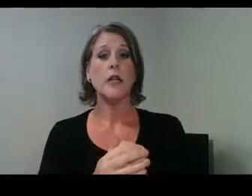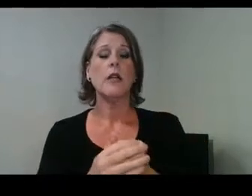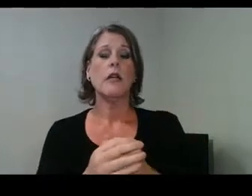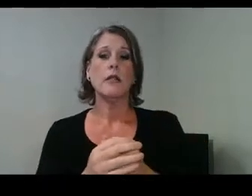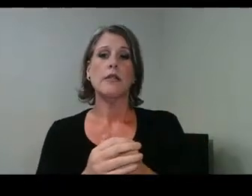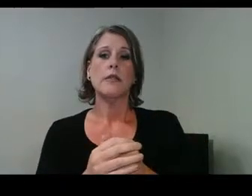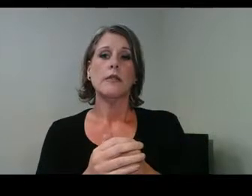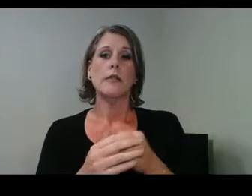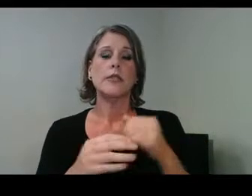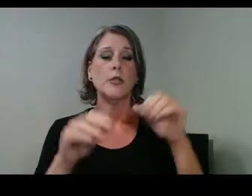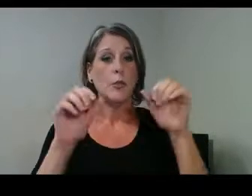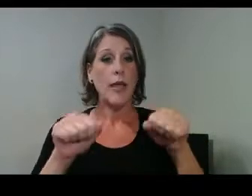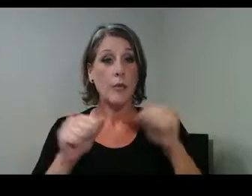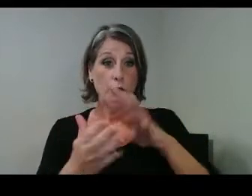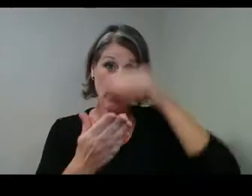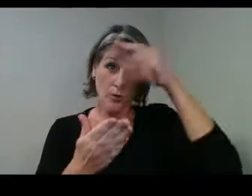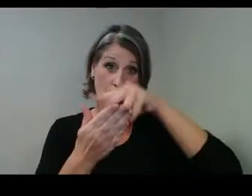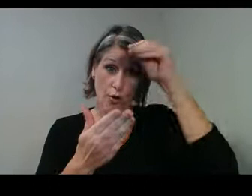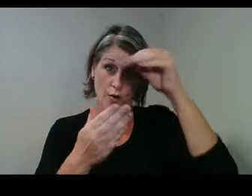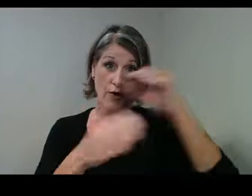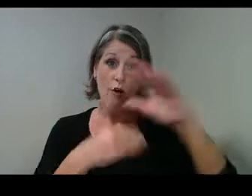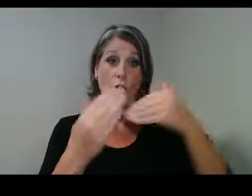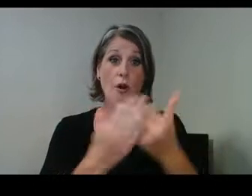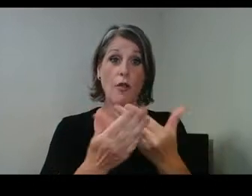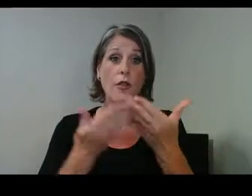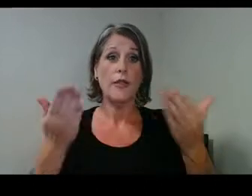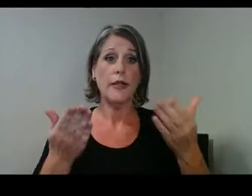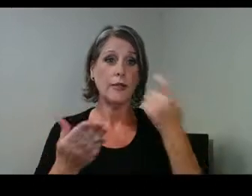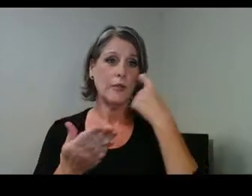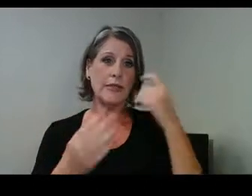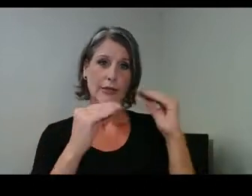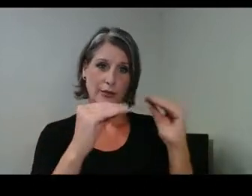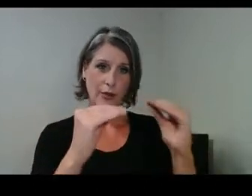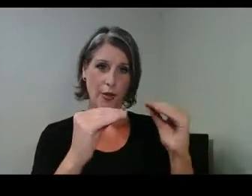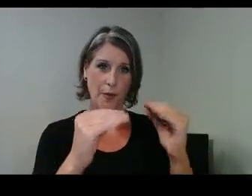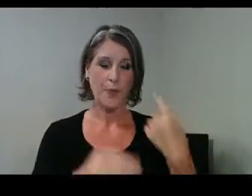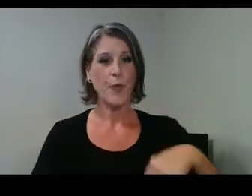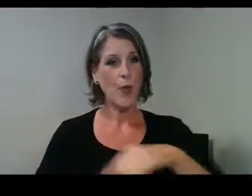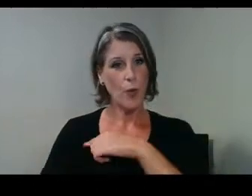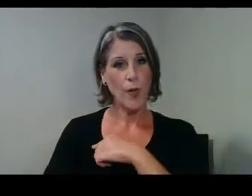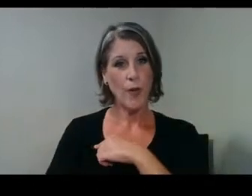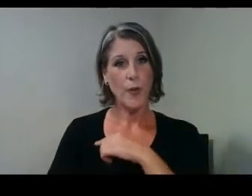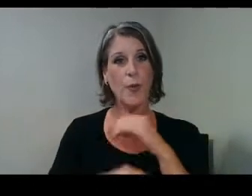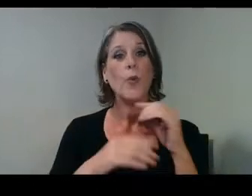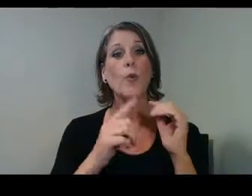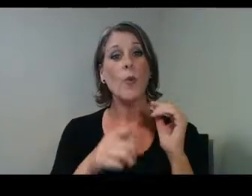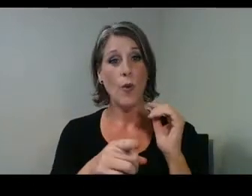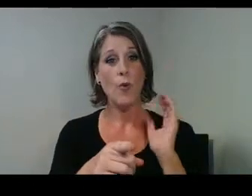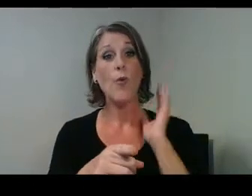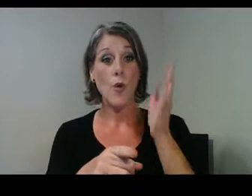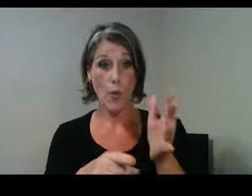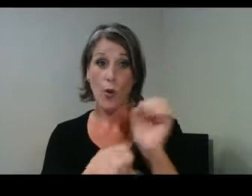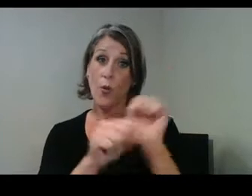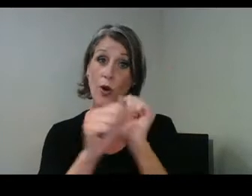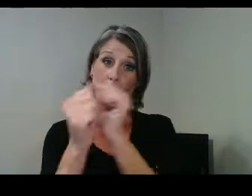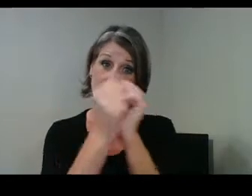to contact your child's teacher if you have any questions or concerns. We are working as a team with you, the parents, to help your child have an amazing